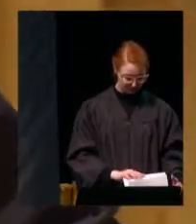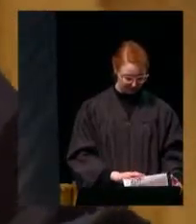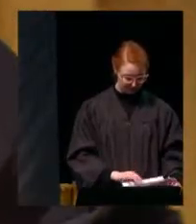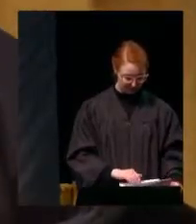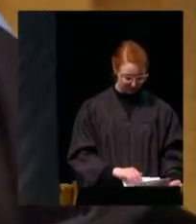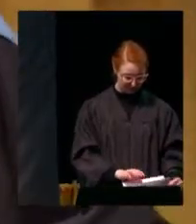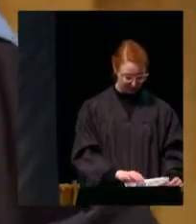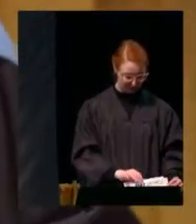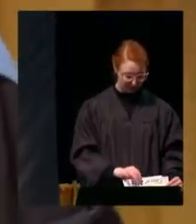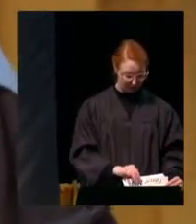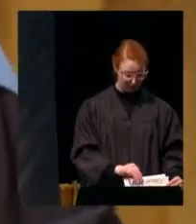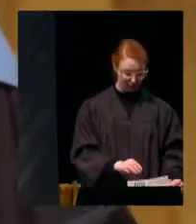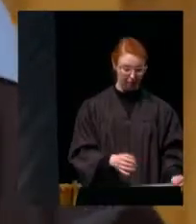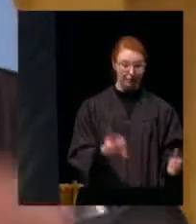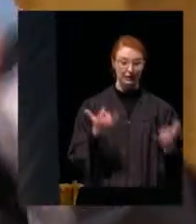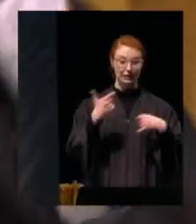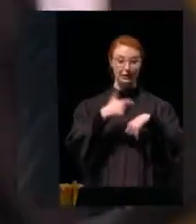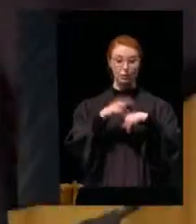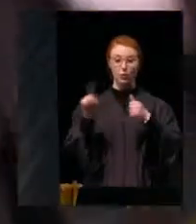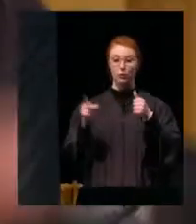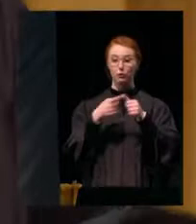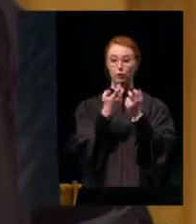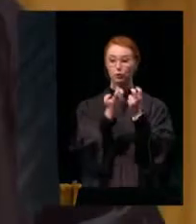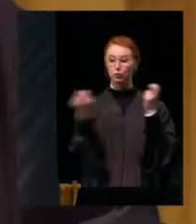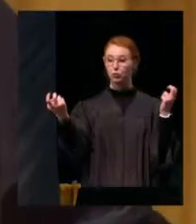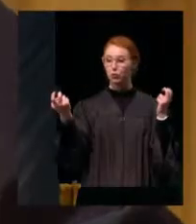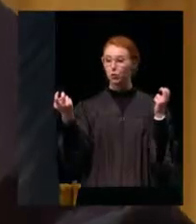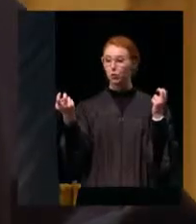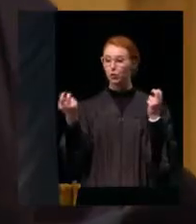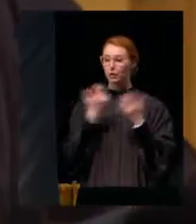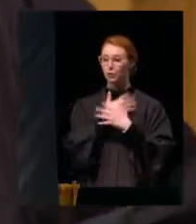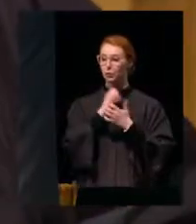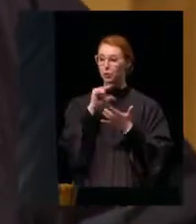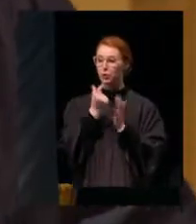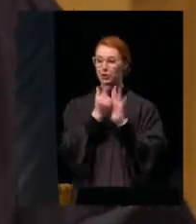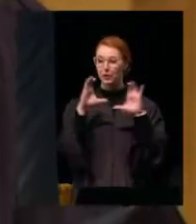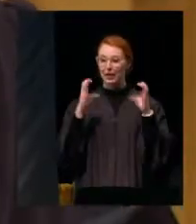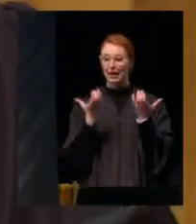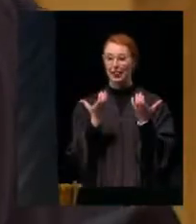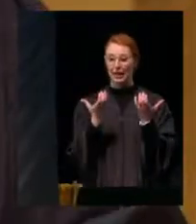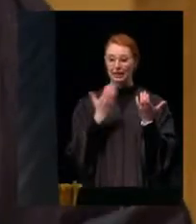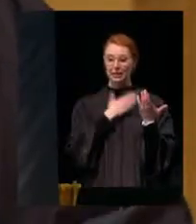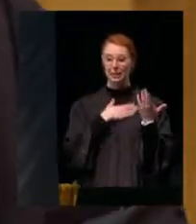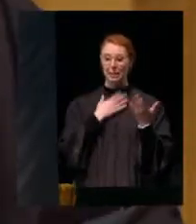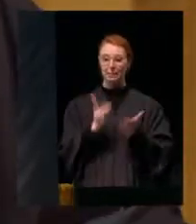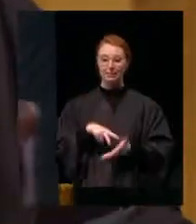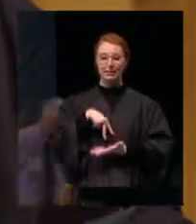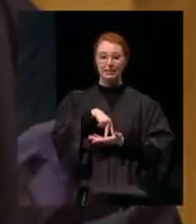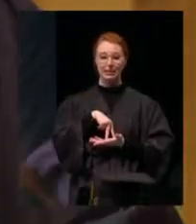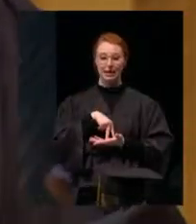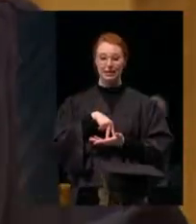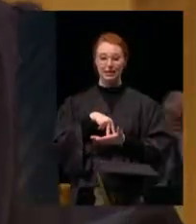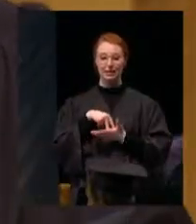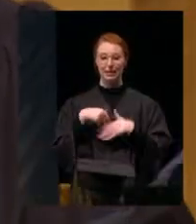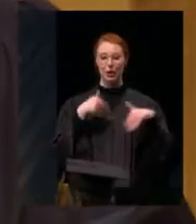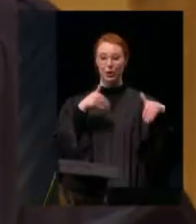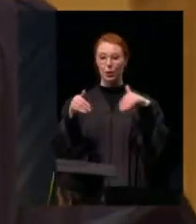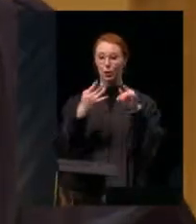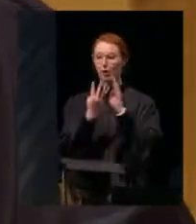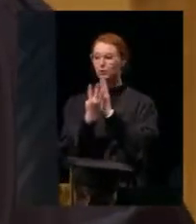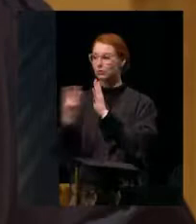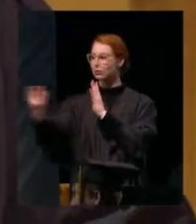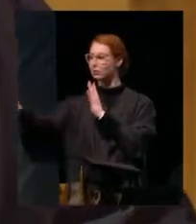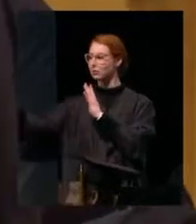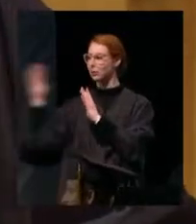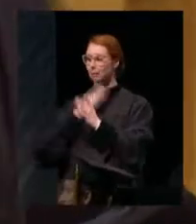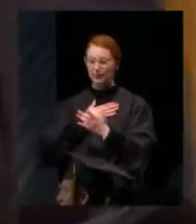At this time, with the first roll of the Bruin graduating class of 2019, please stand and make their way to the